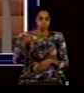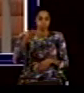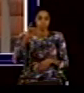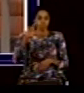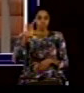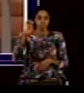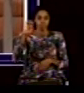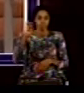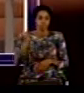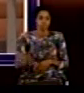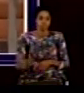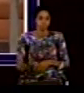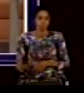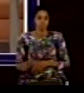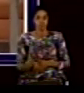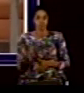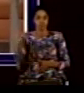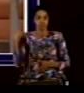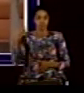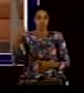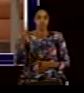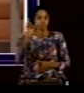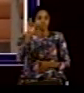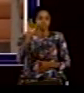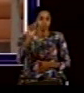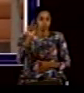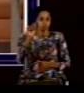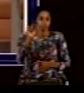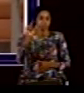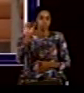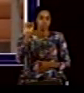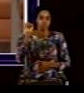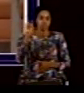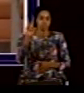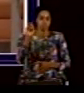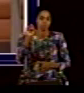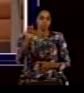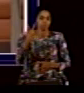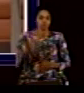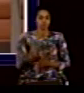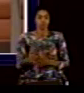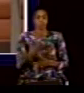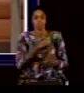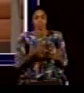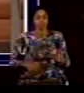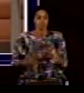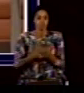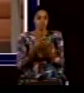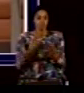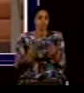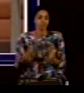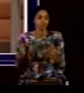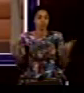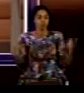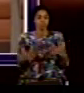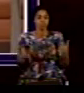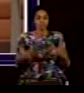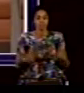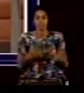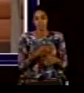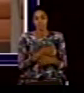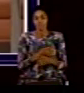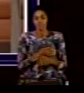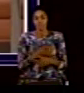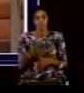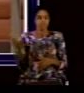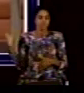to 2012. And then the Lord took away the pains and all of the discomfort. At last year,